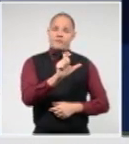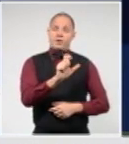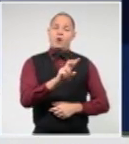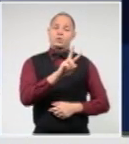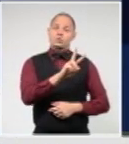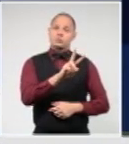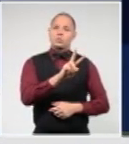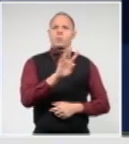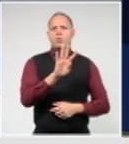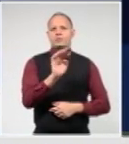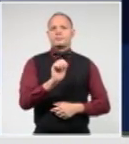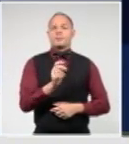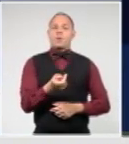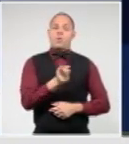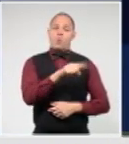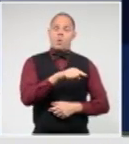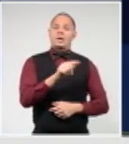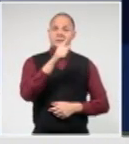179 from Mayabeque,